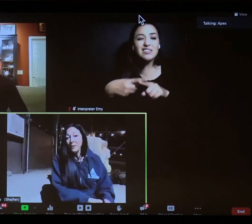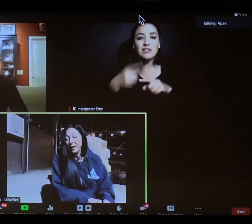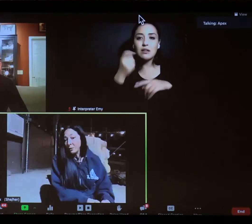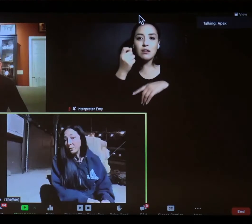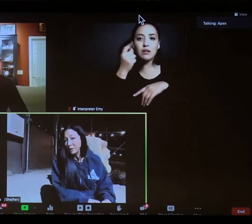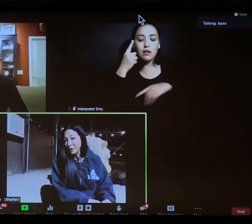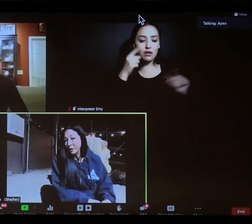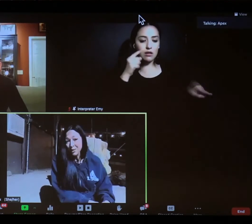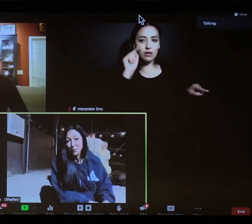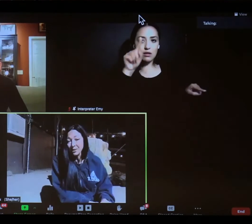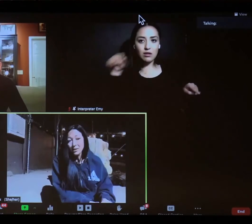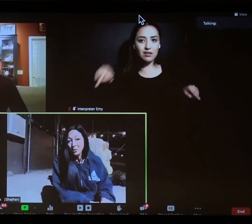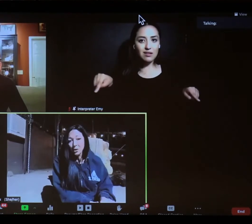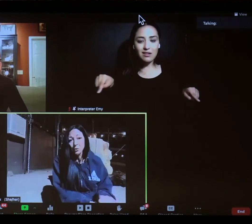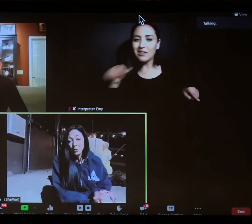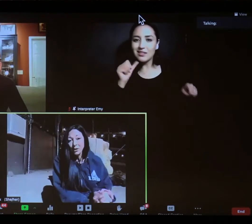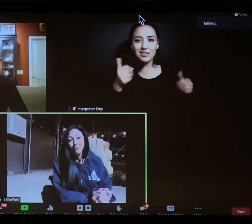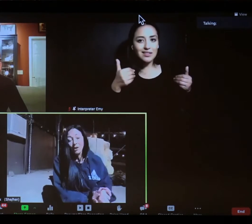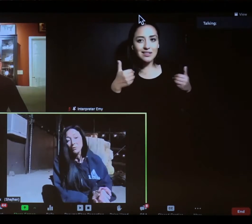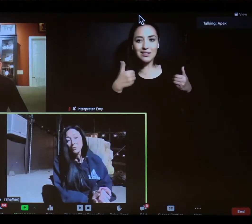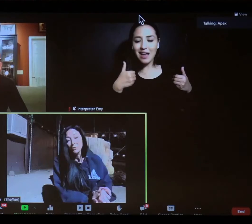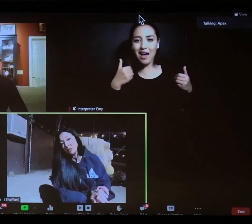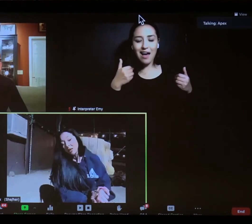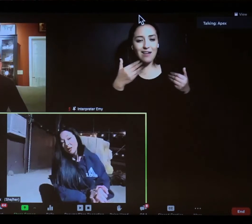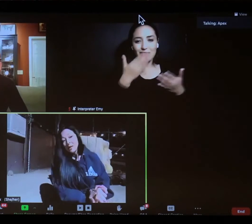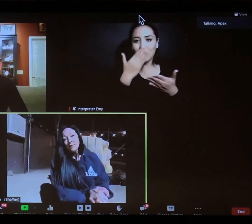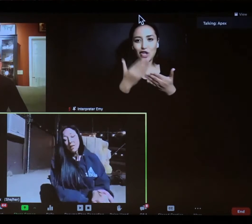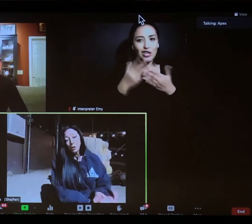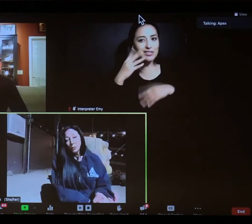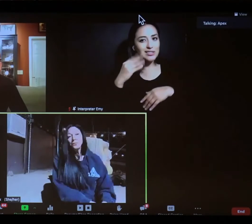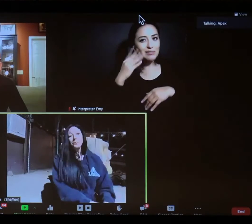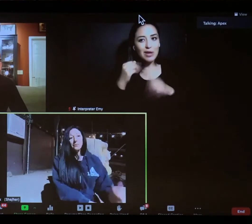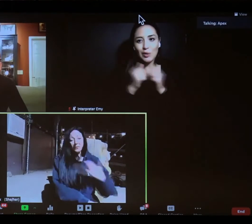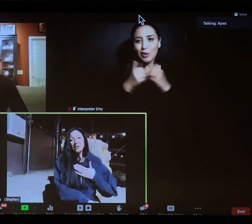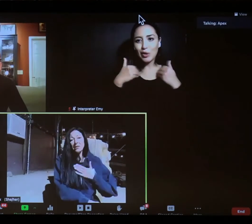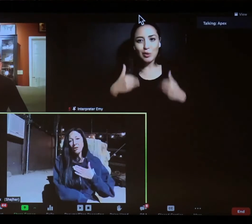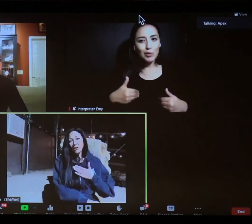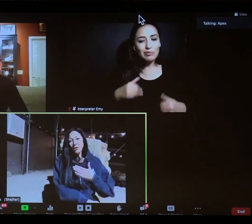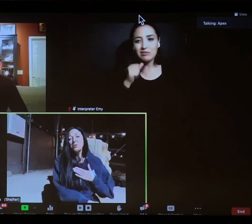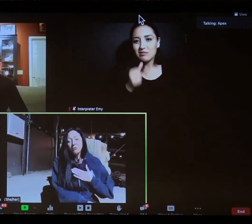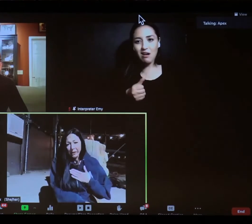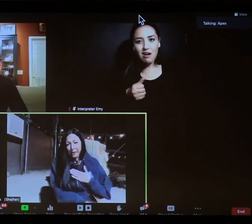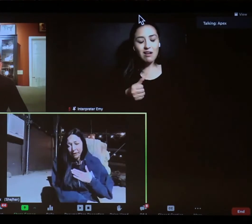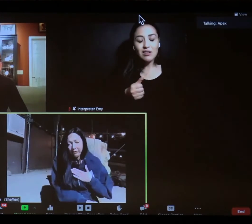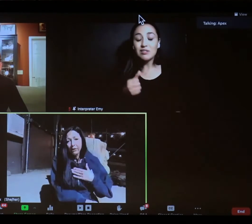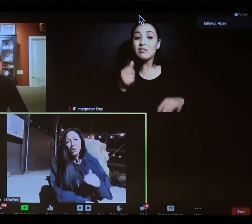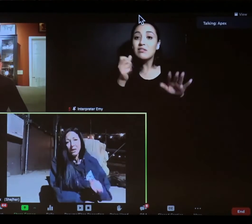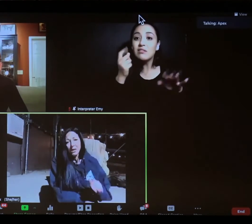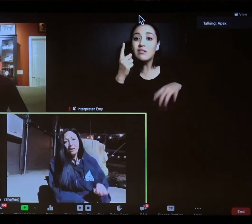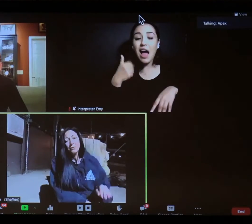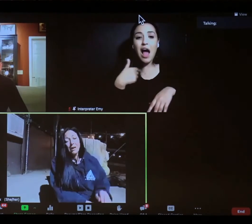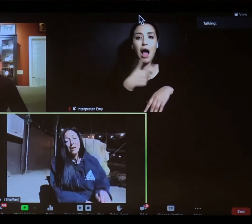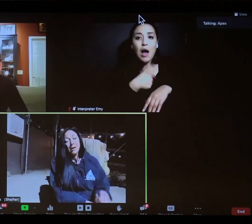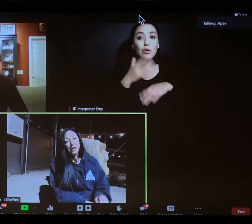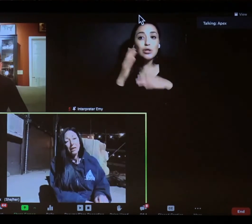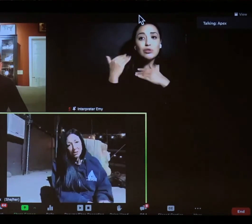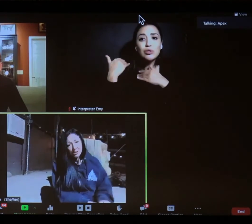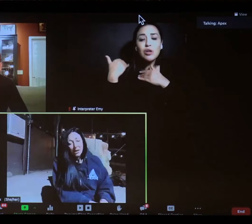had wonderful experiences with humans when they've come to us. So it's our job to be very, very gentle and